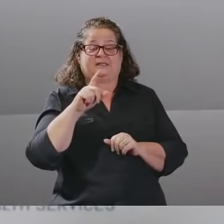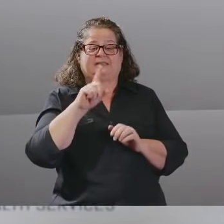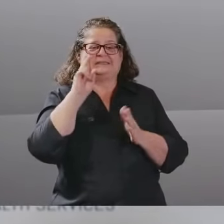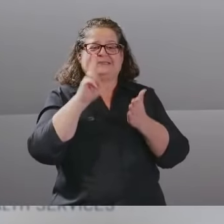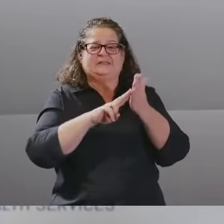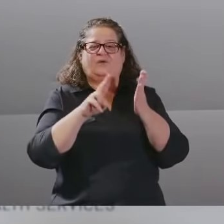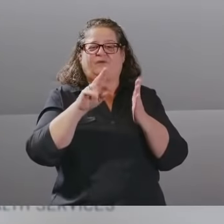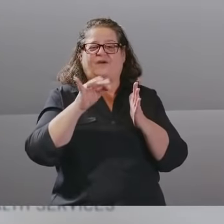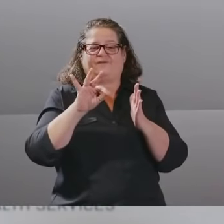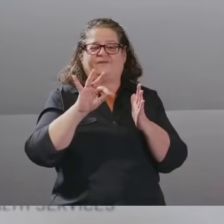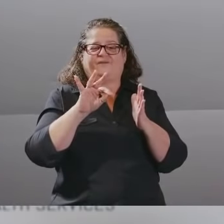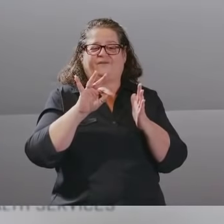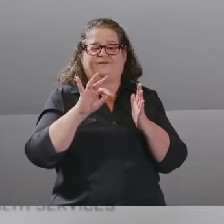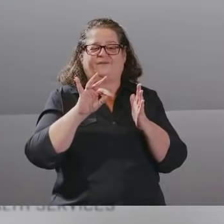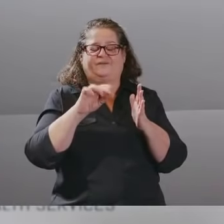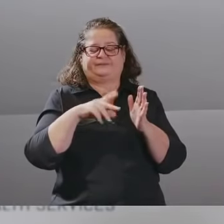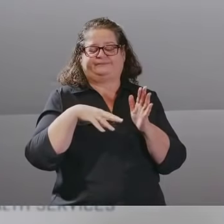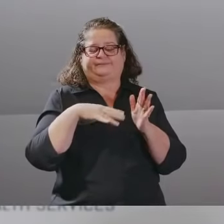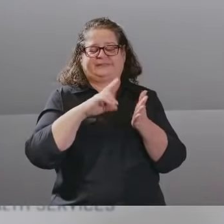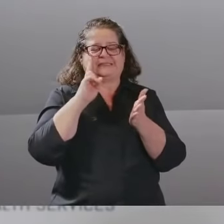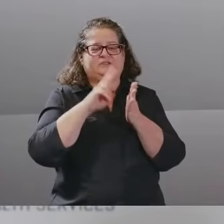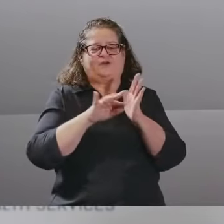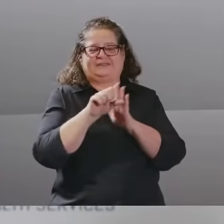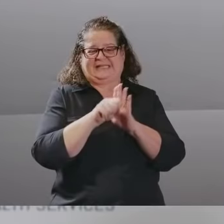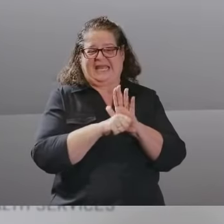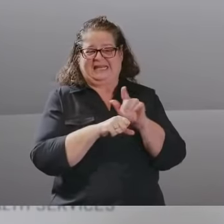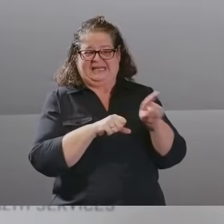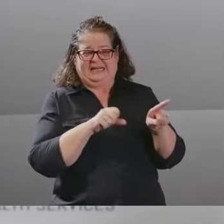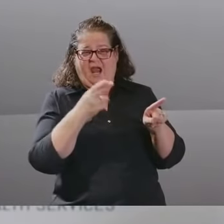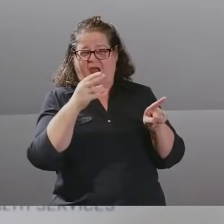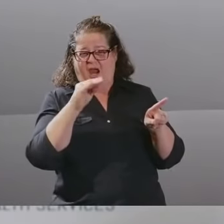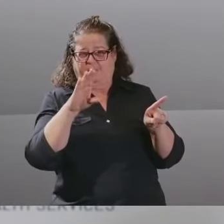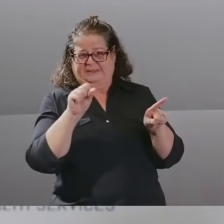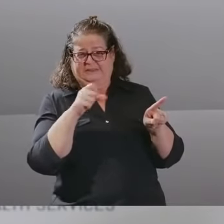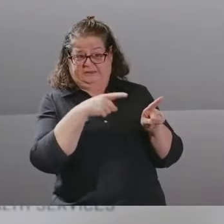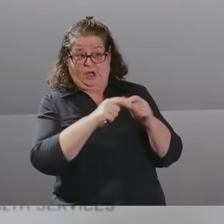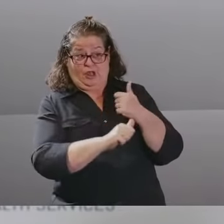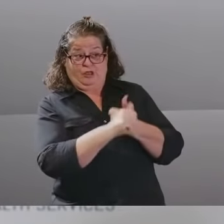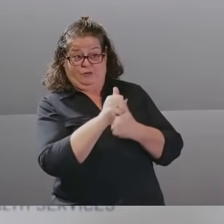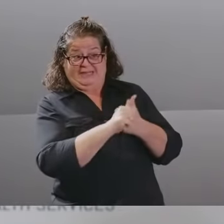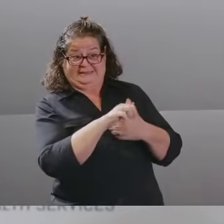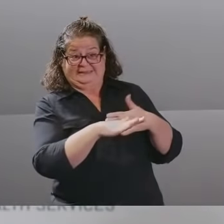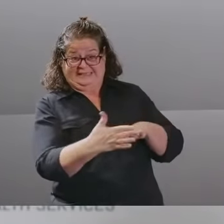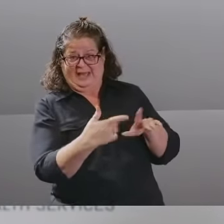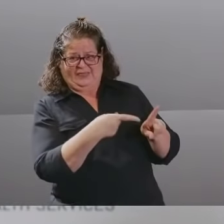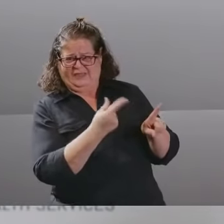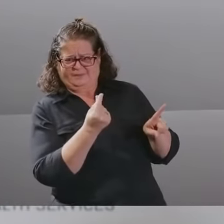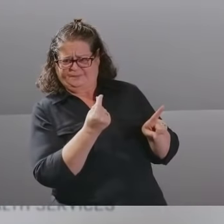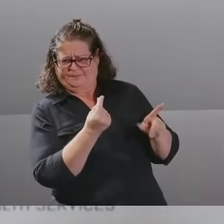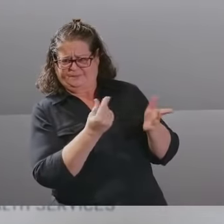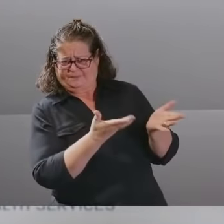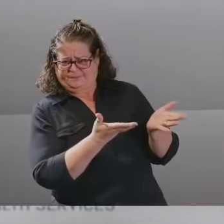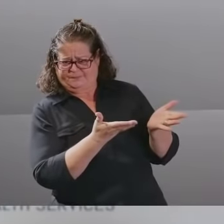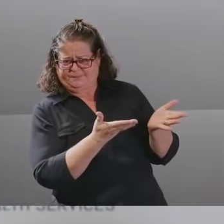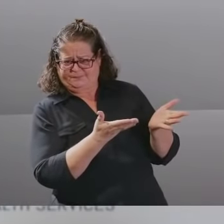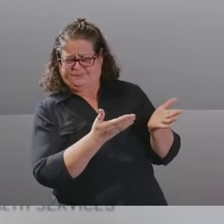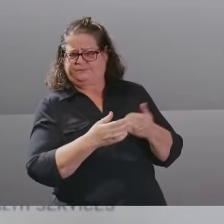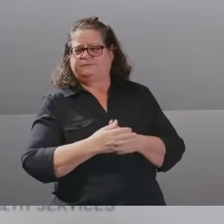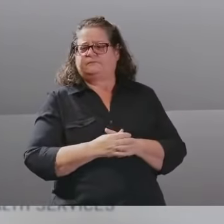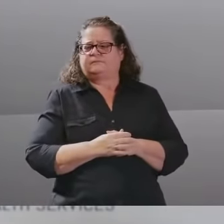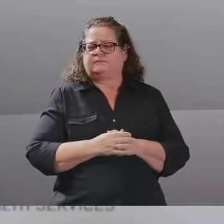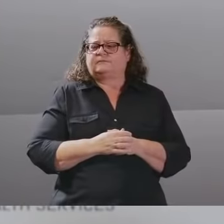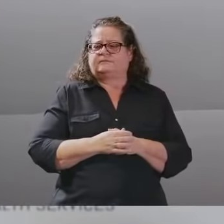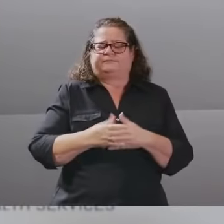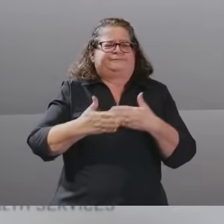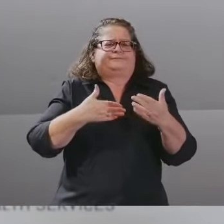it takes to protect Secretary Hobbs. And I think I said that the Department of Public Safety, which reports to me, is working with